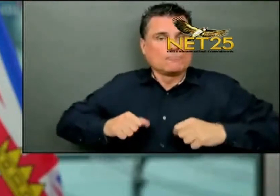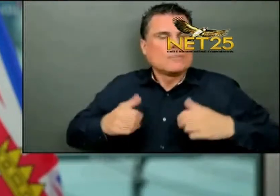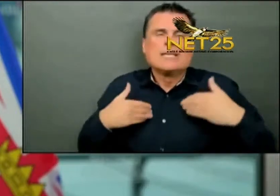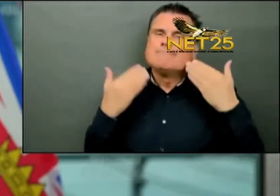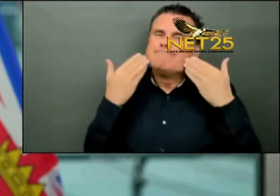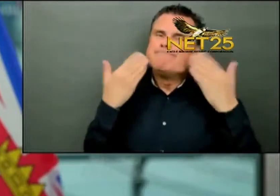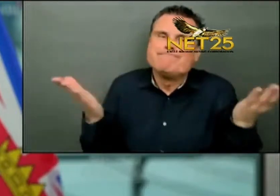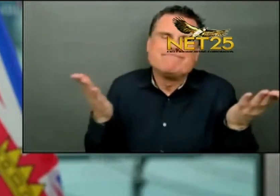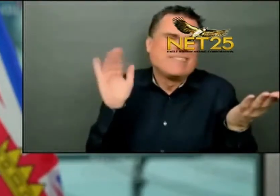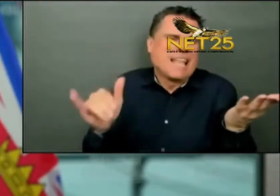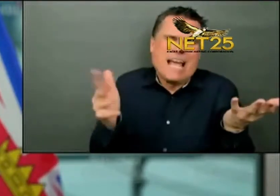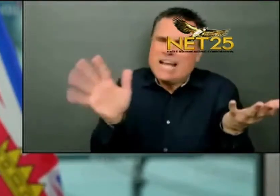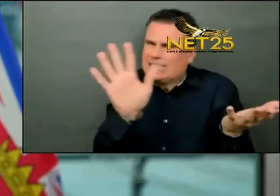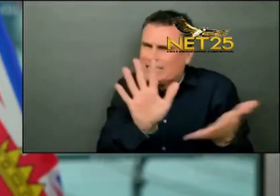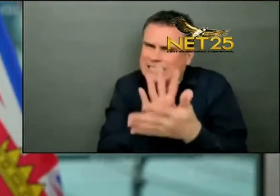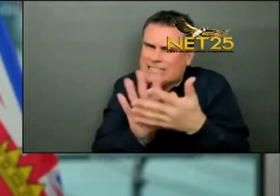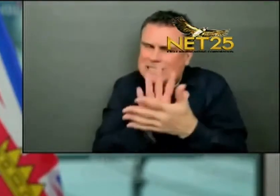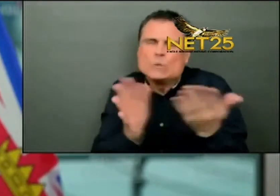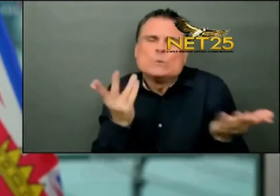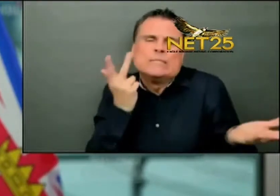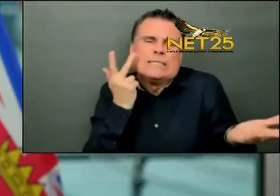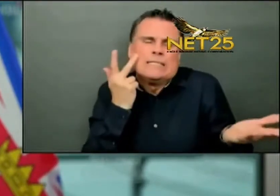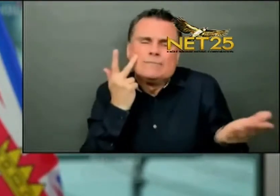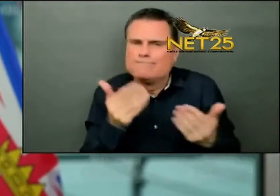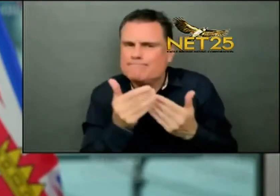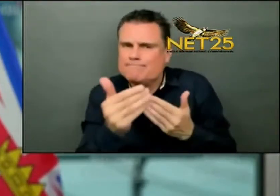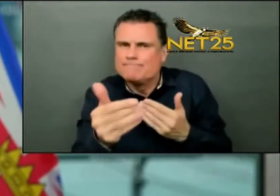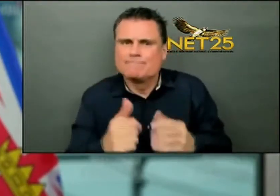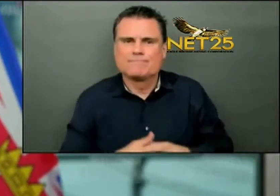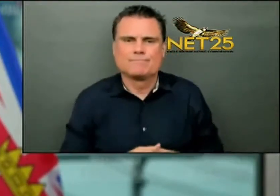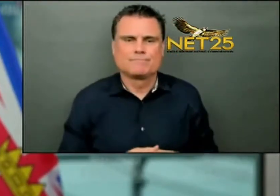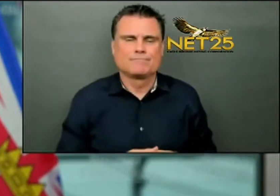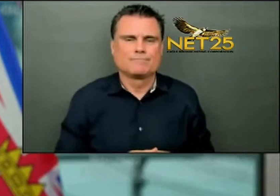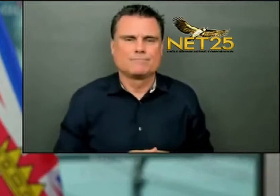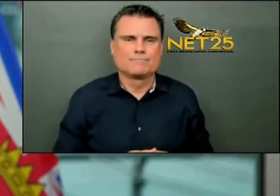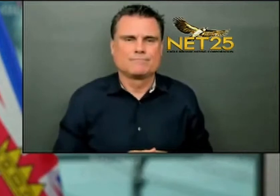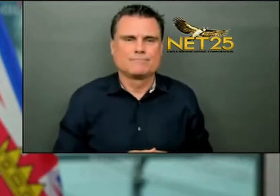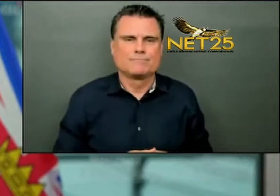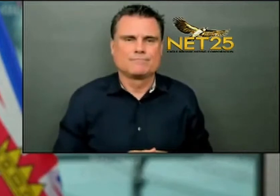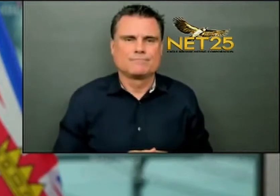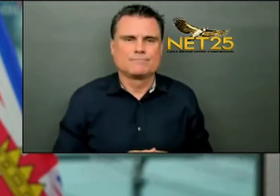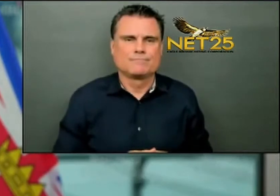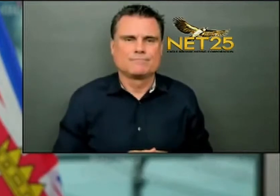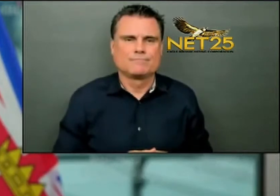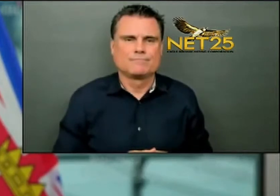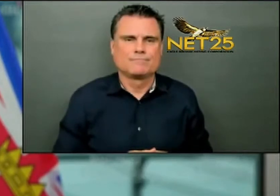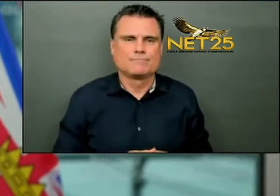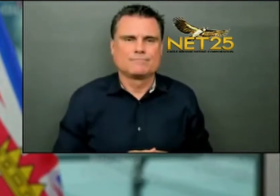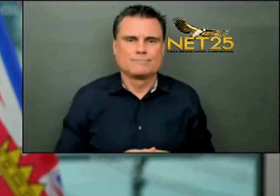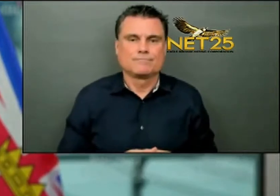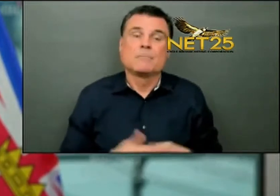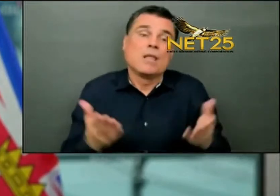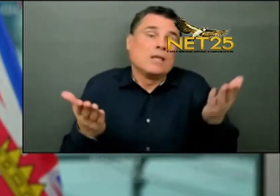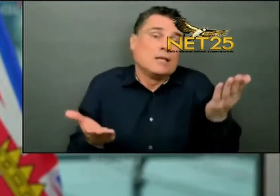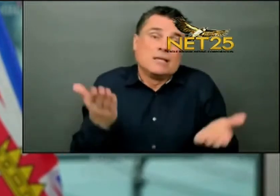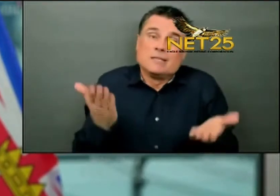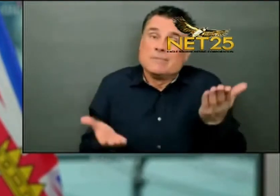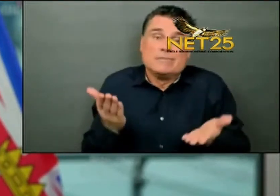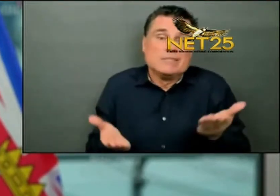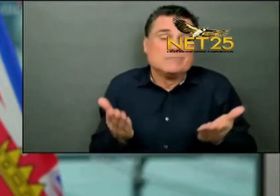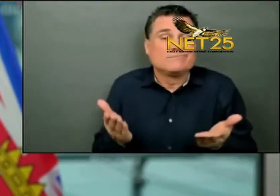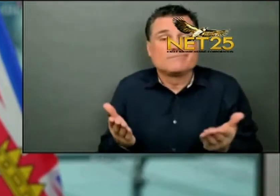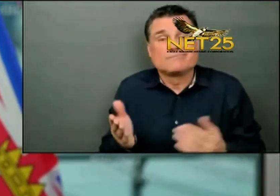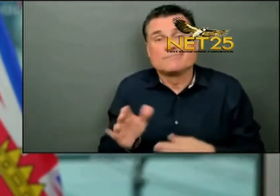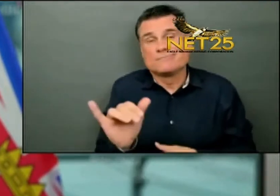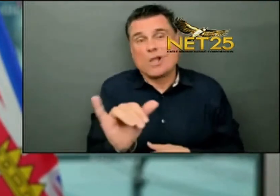may change to become a more benign respiratory virus like we've seen with some of the